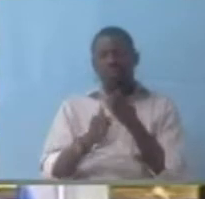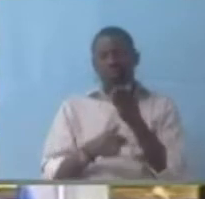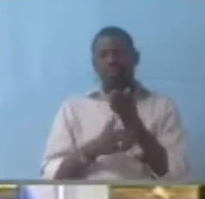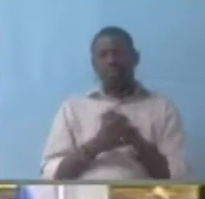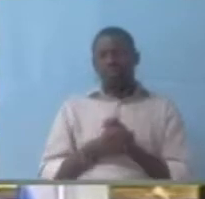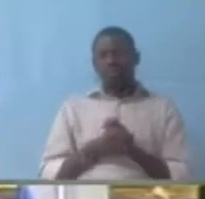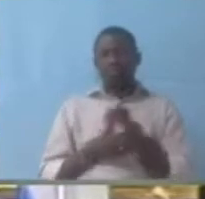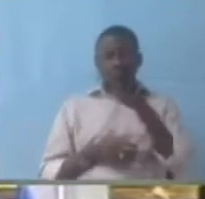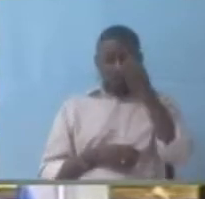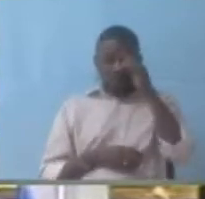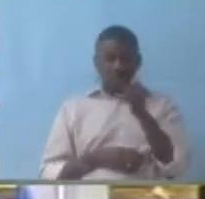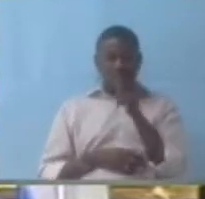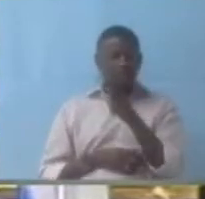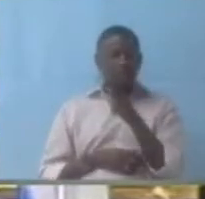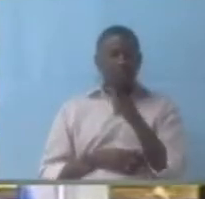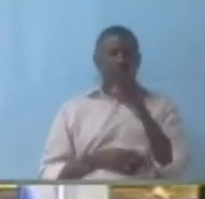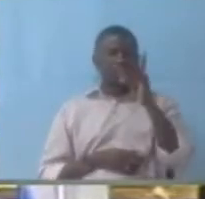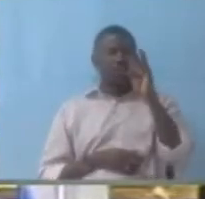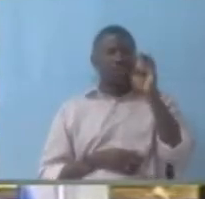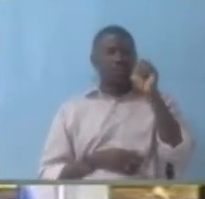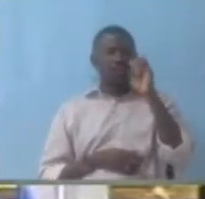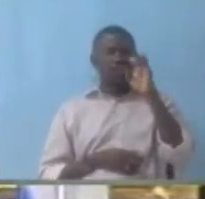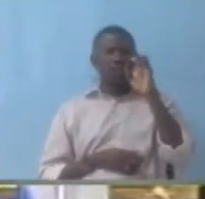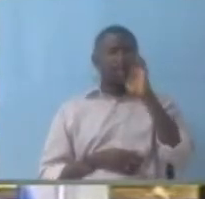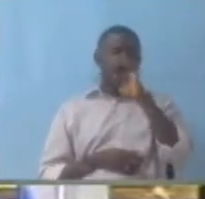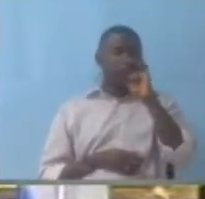kela. You agree that the decree had retrospective effect?